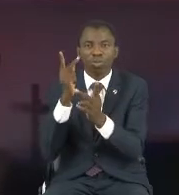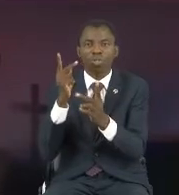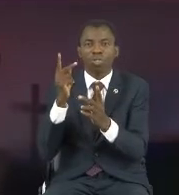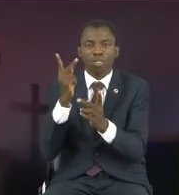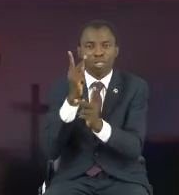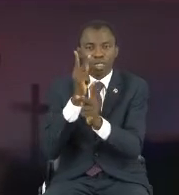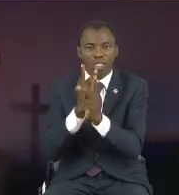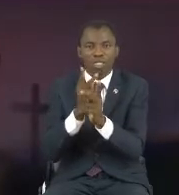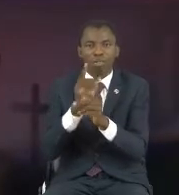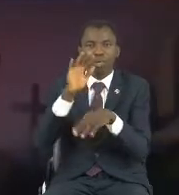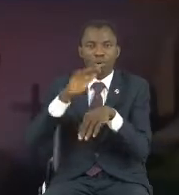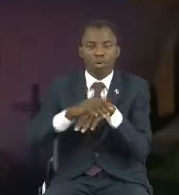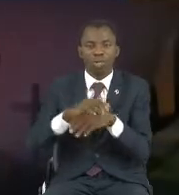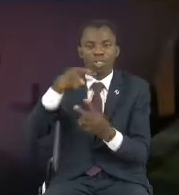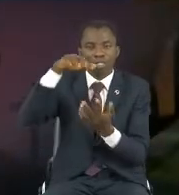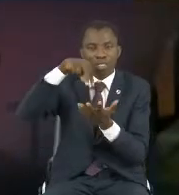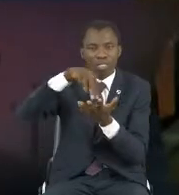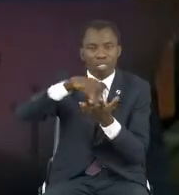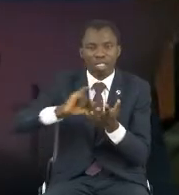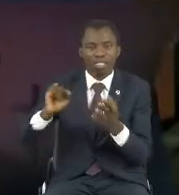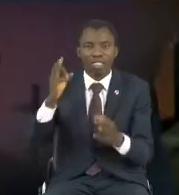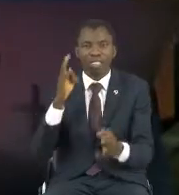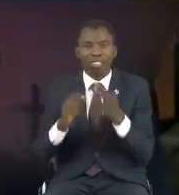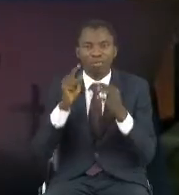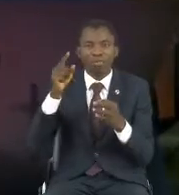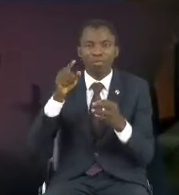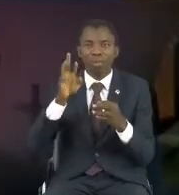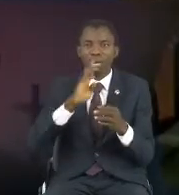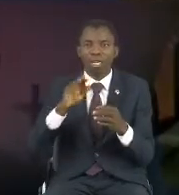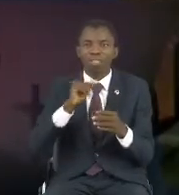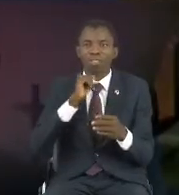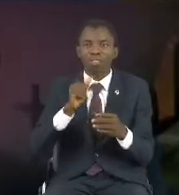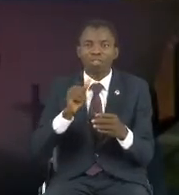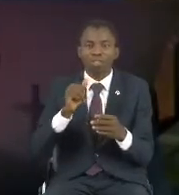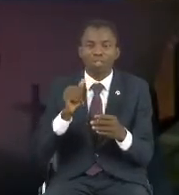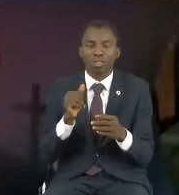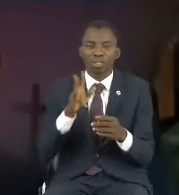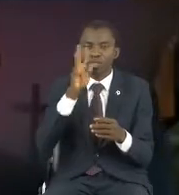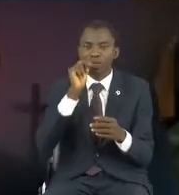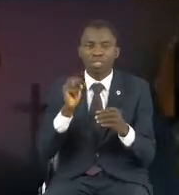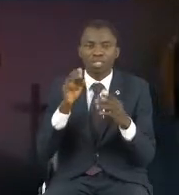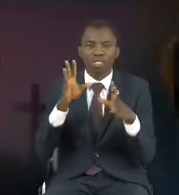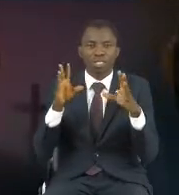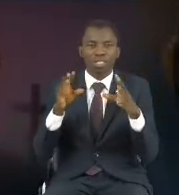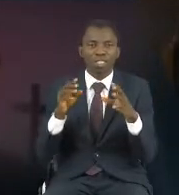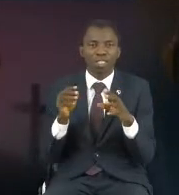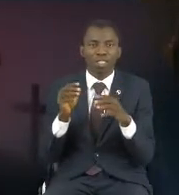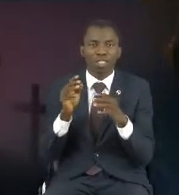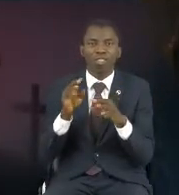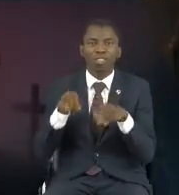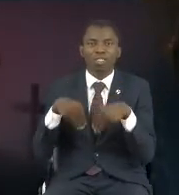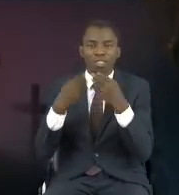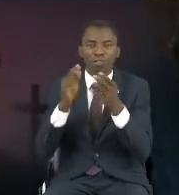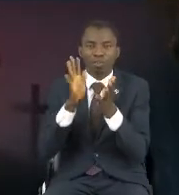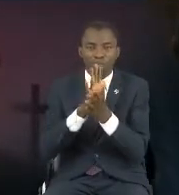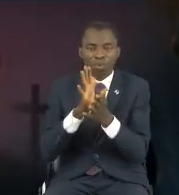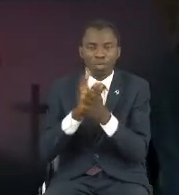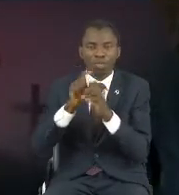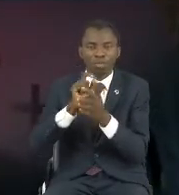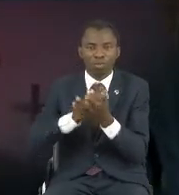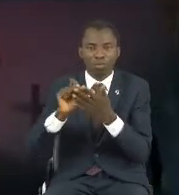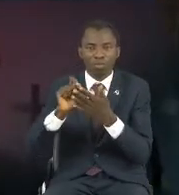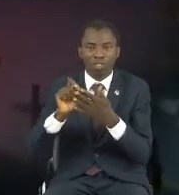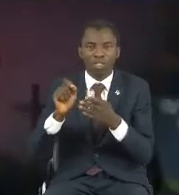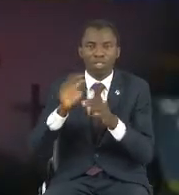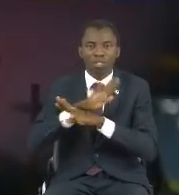to, our counselors are just by your side. Please, counselors, endeavor to attend to everybody. Don't leave off